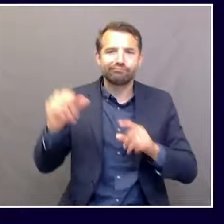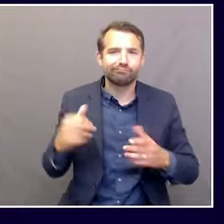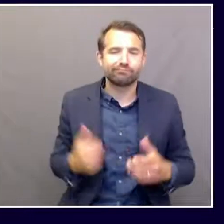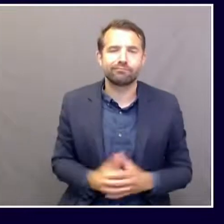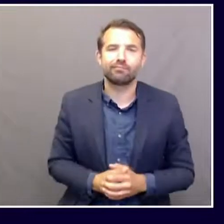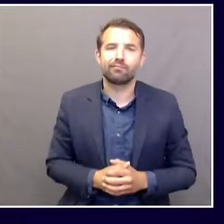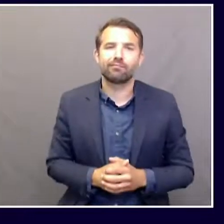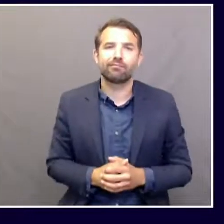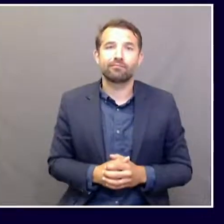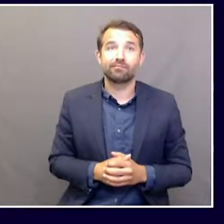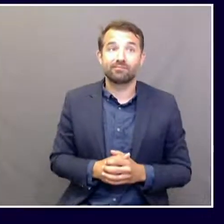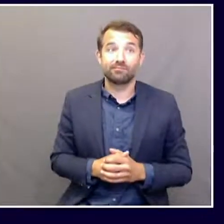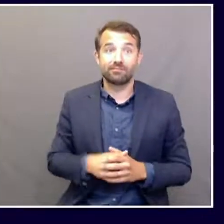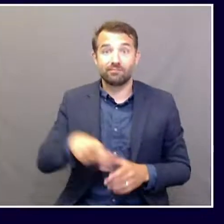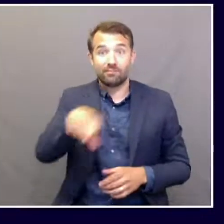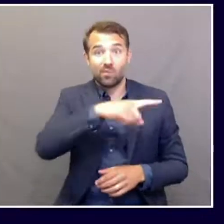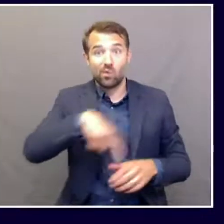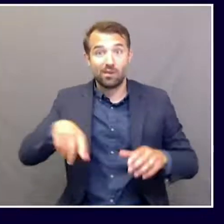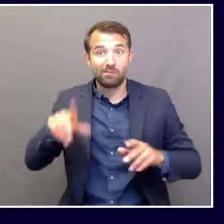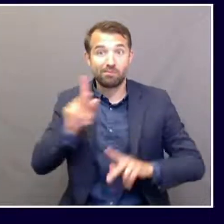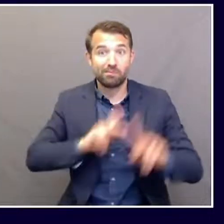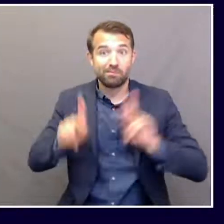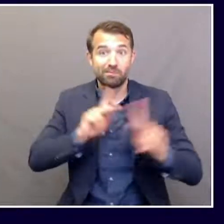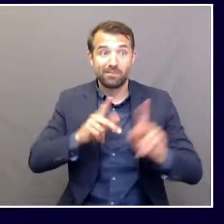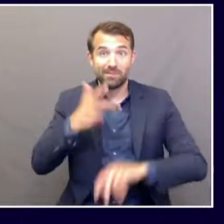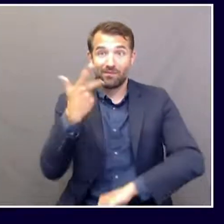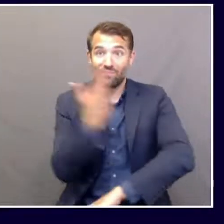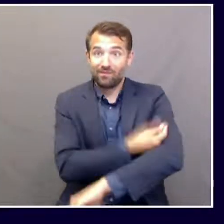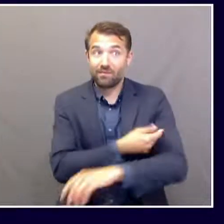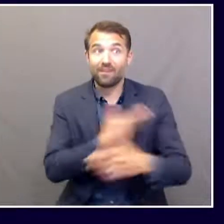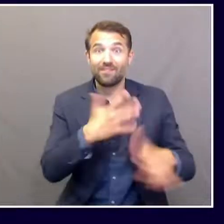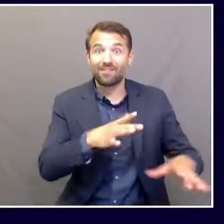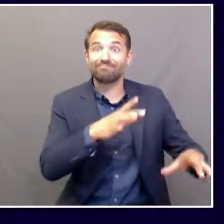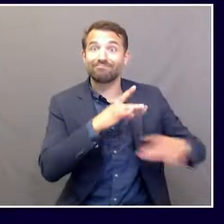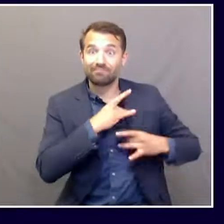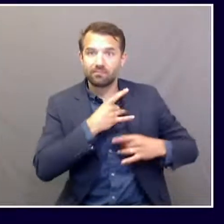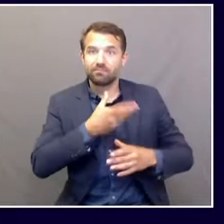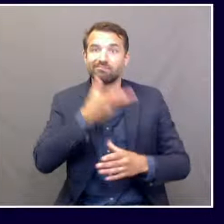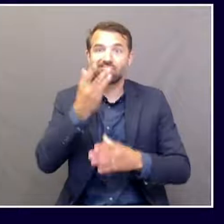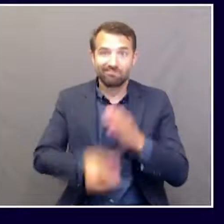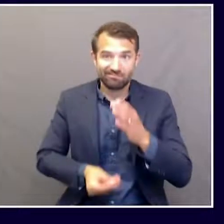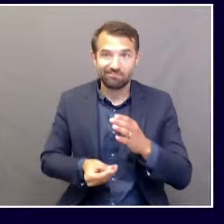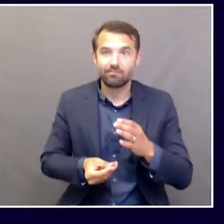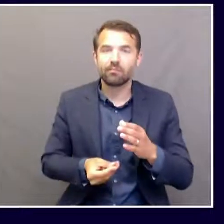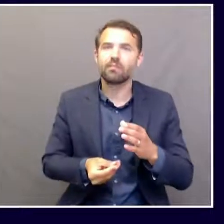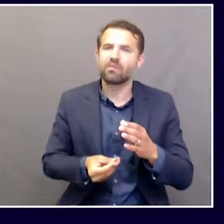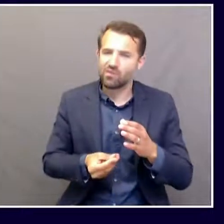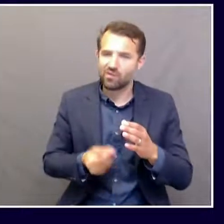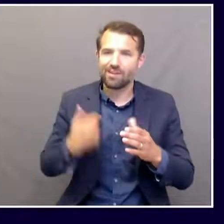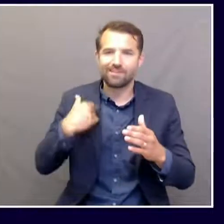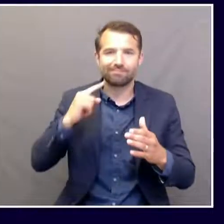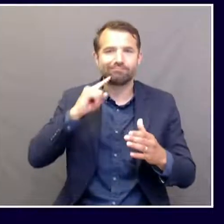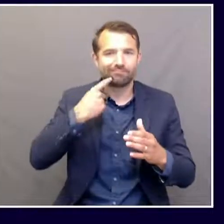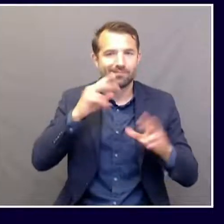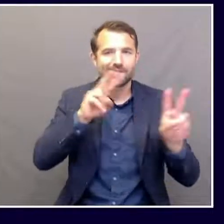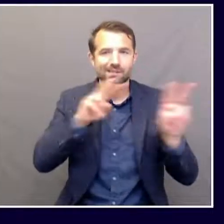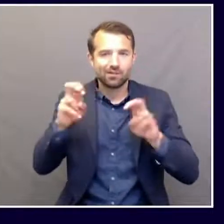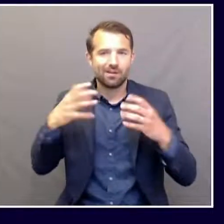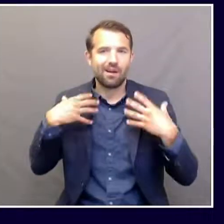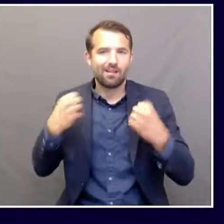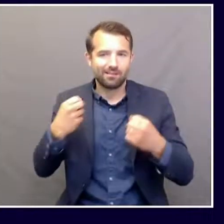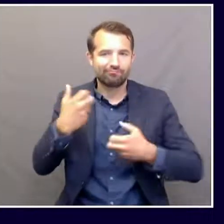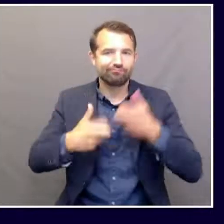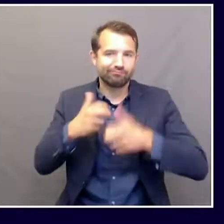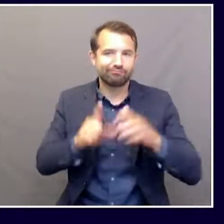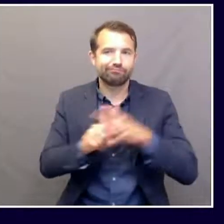health circumstances, but that doesn't take away from the effectiveness of these vaccines one iota. And finally, a question